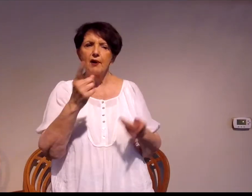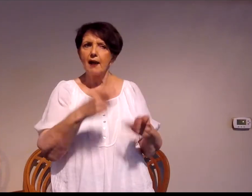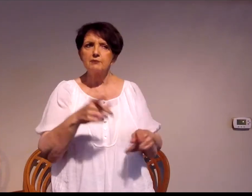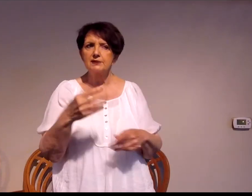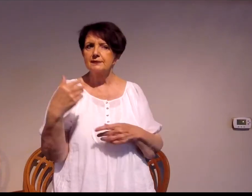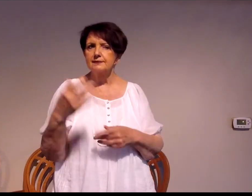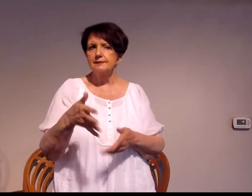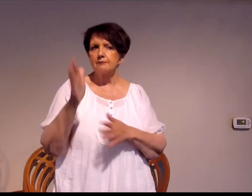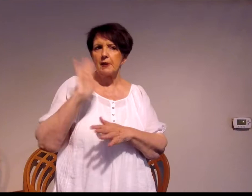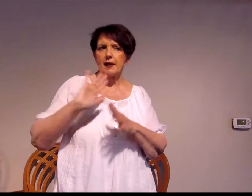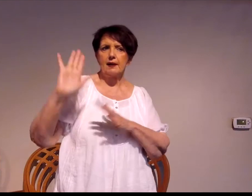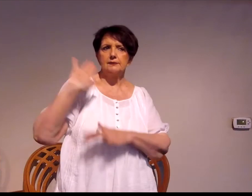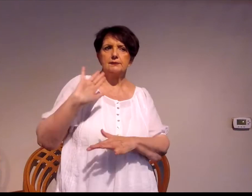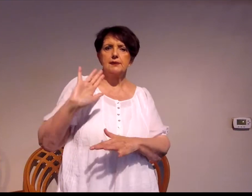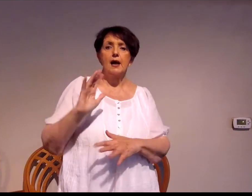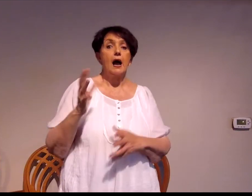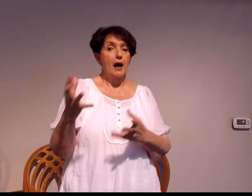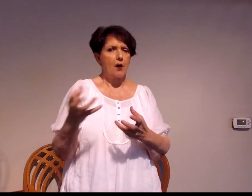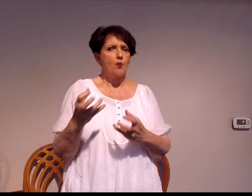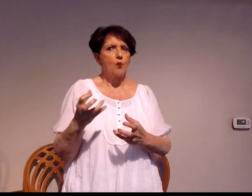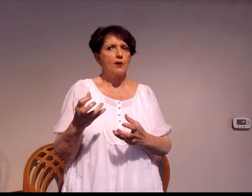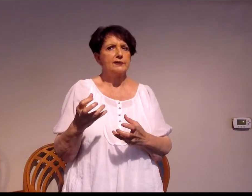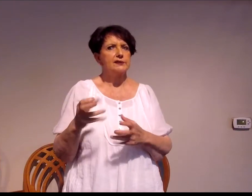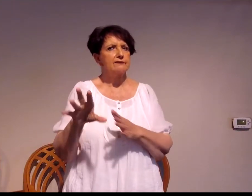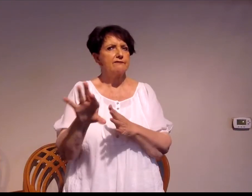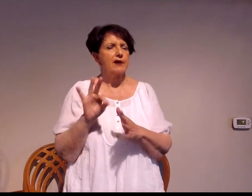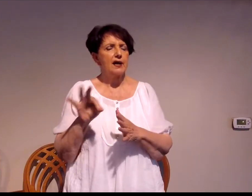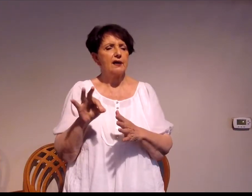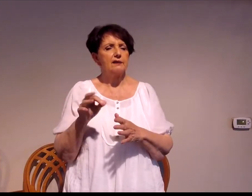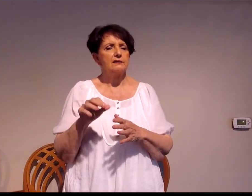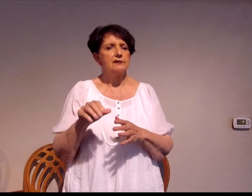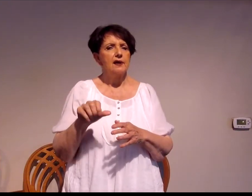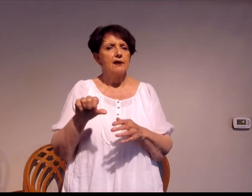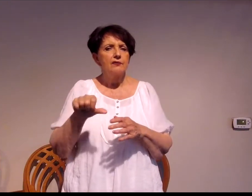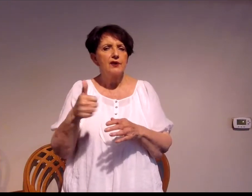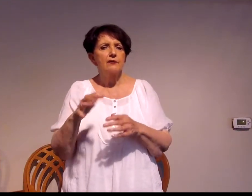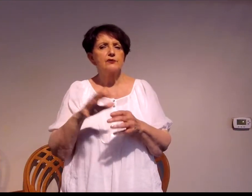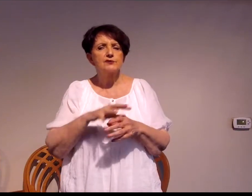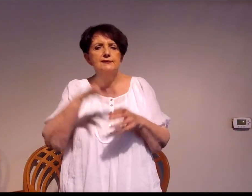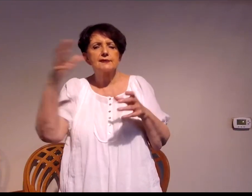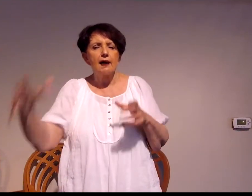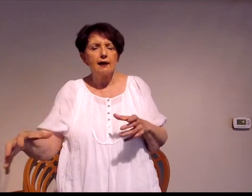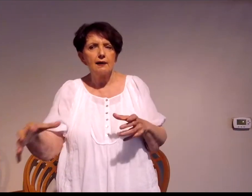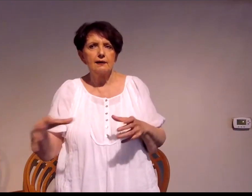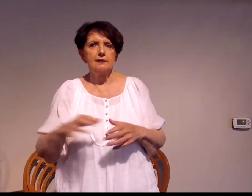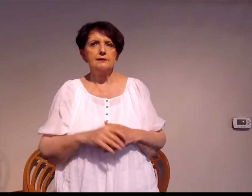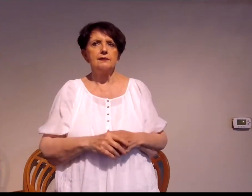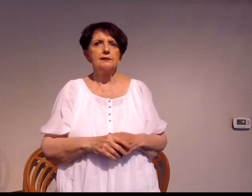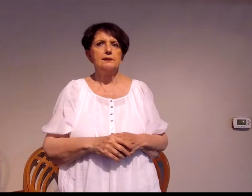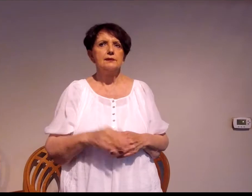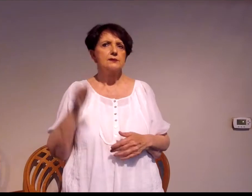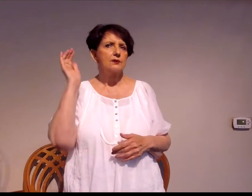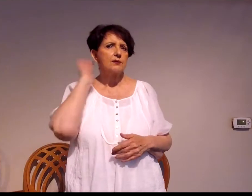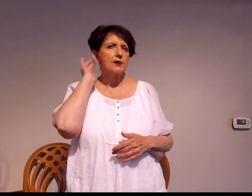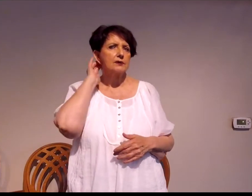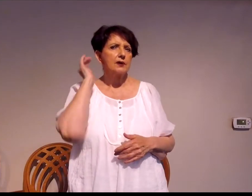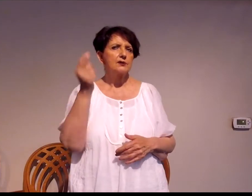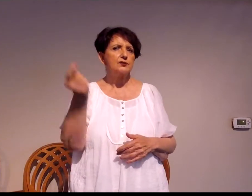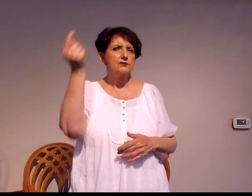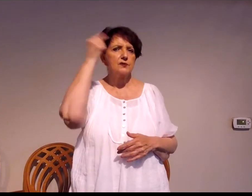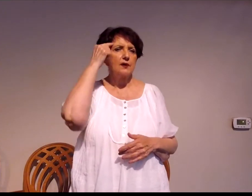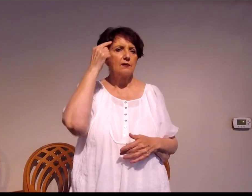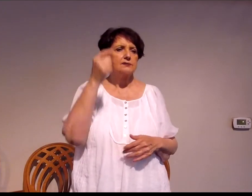I wanted this. I wanted to find the other side of this. And that new unconscious thought was, I love and